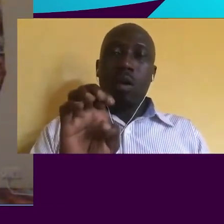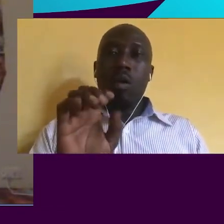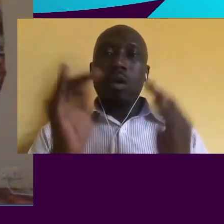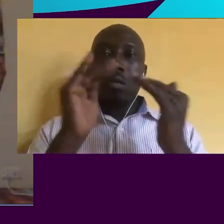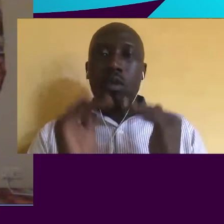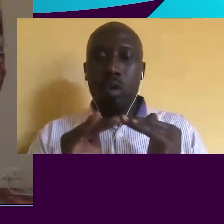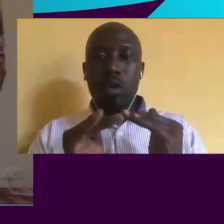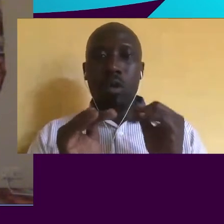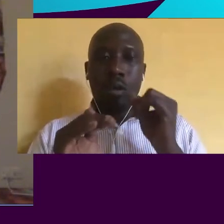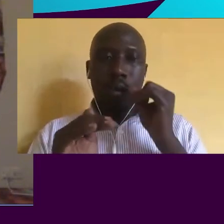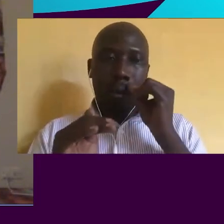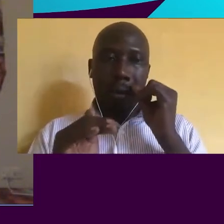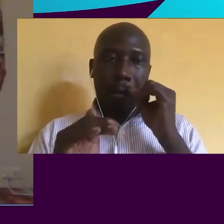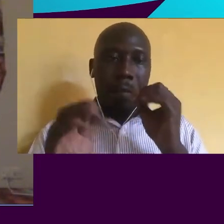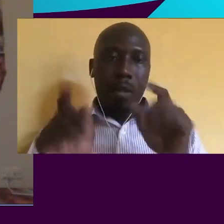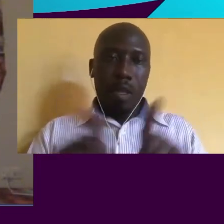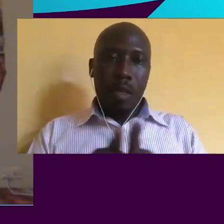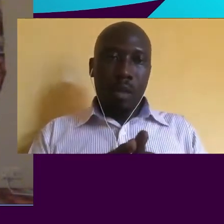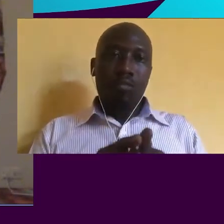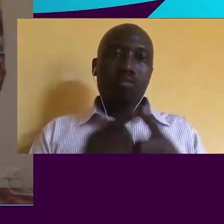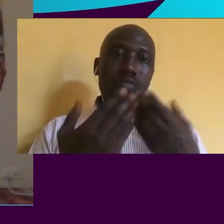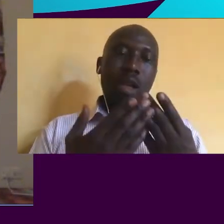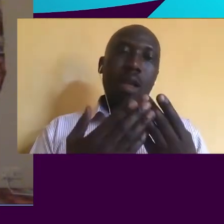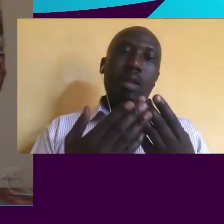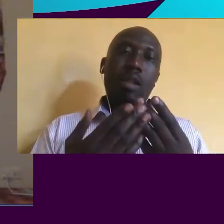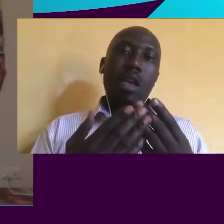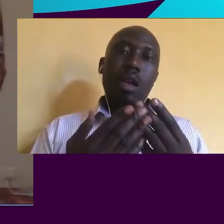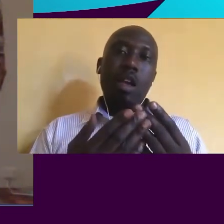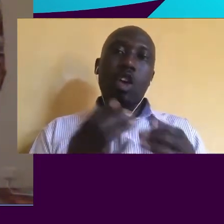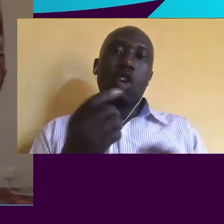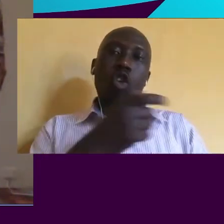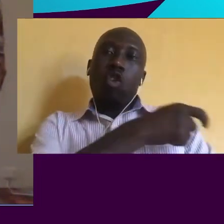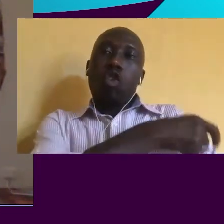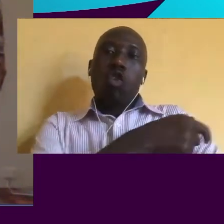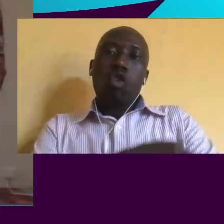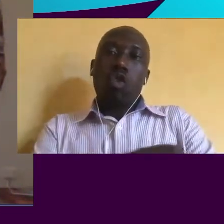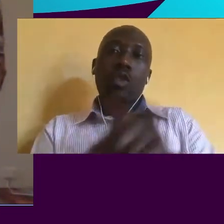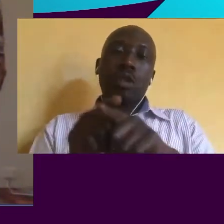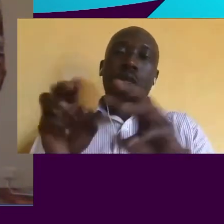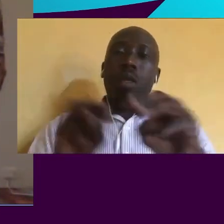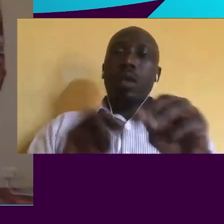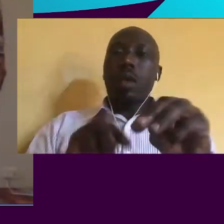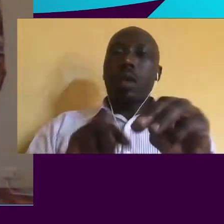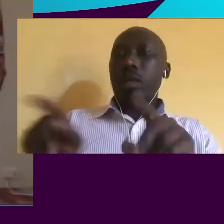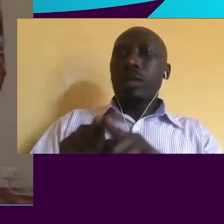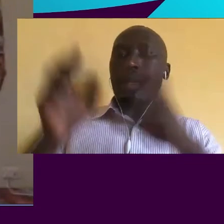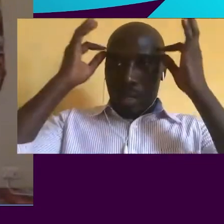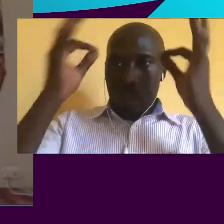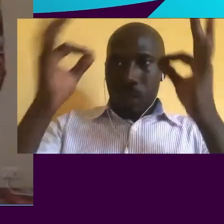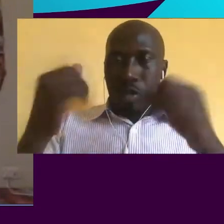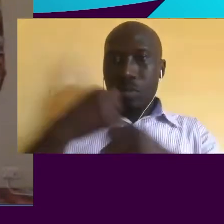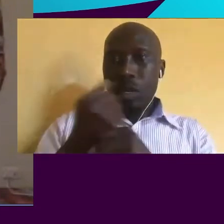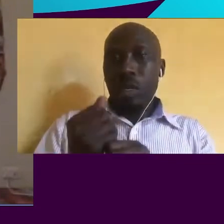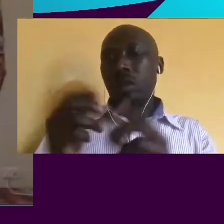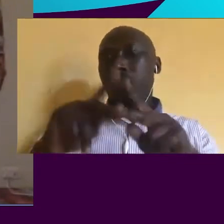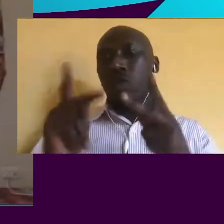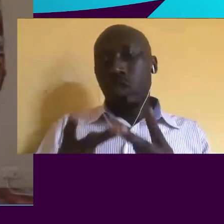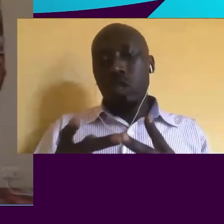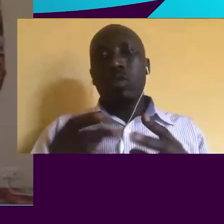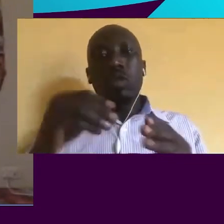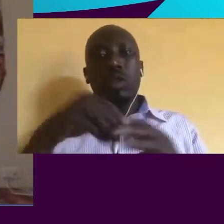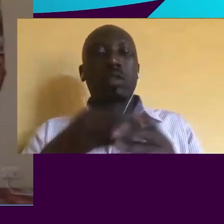on the sidelines, coaching and supporting them, and also in the management decisions, whether it's in an organization or at a community